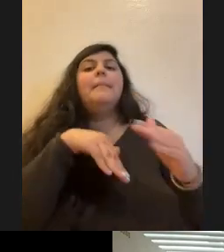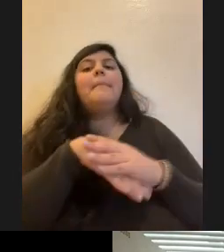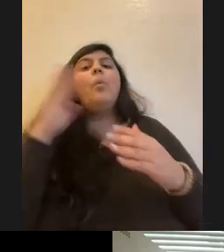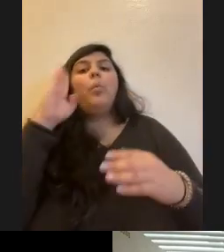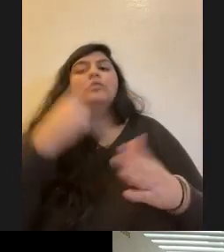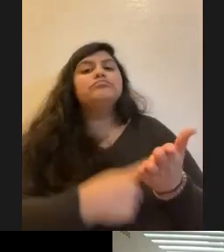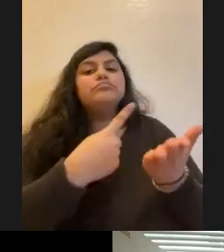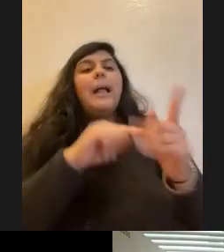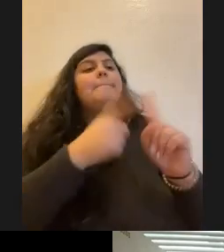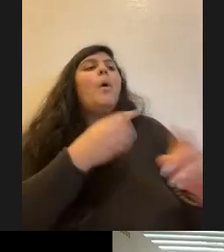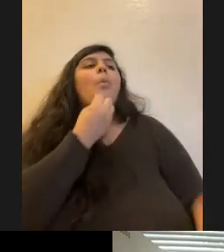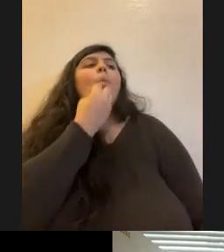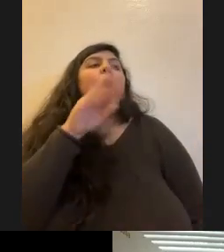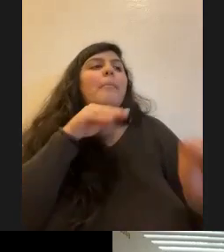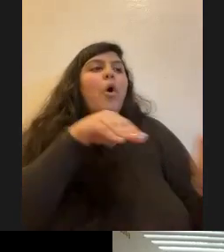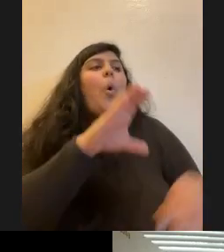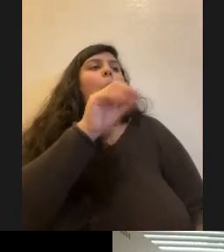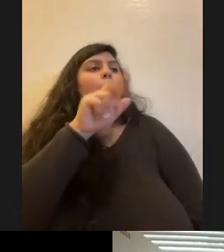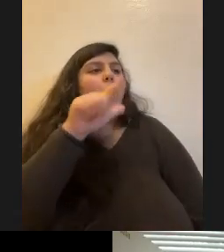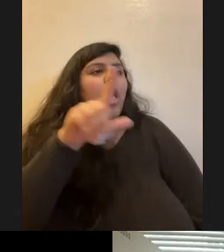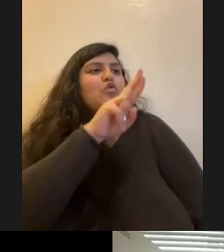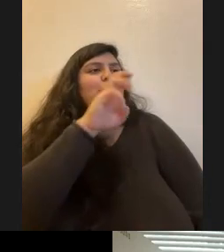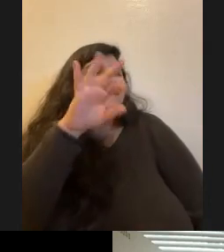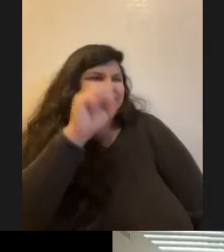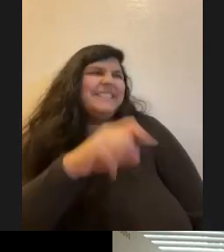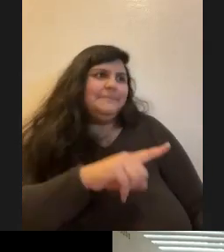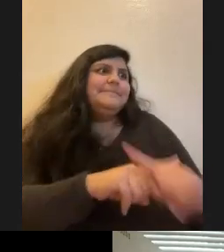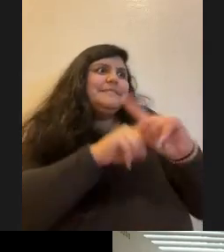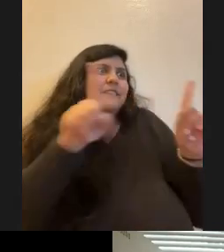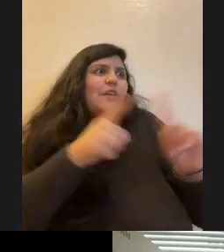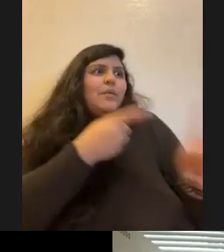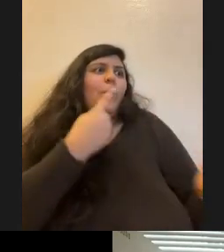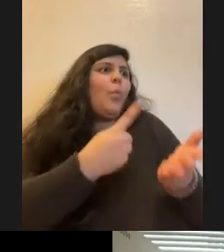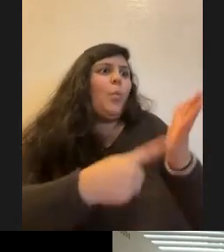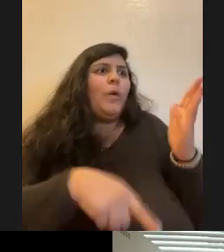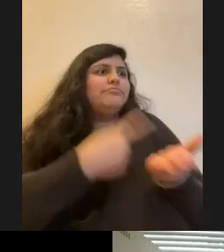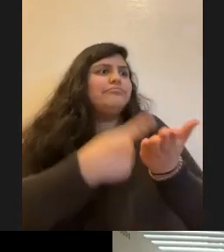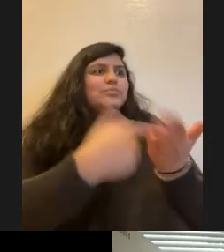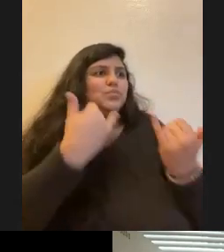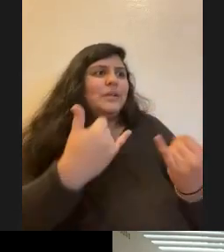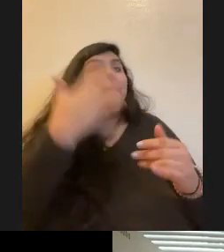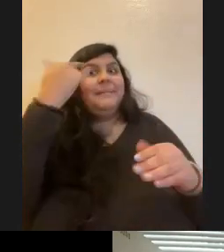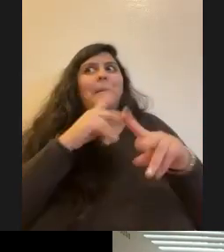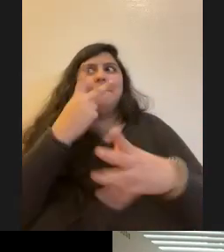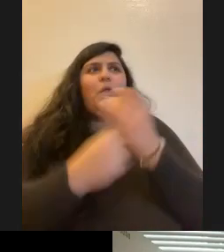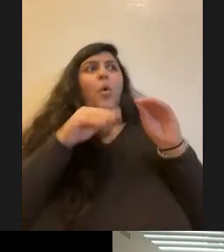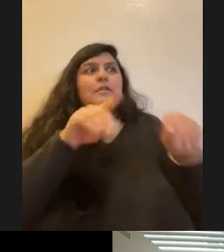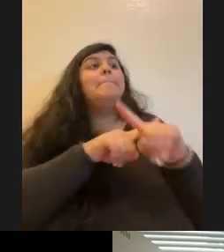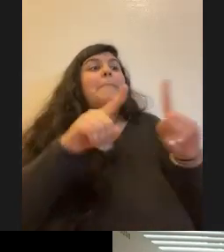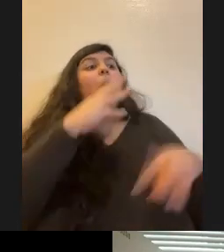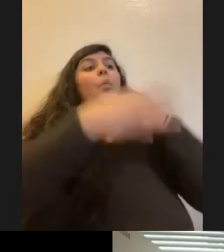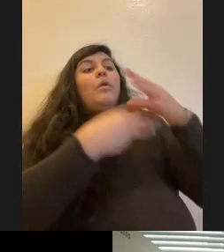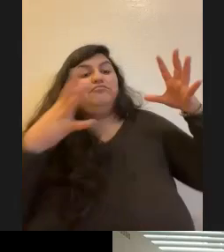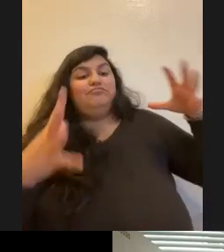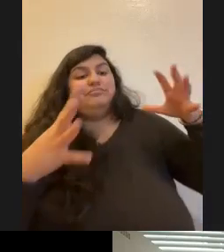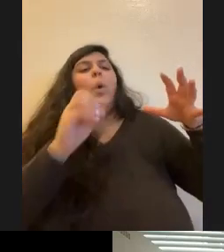about warm oceans, coral reefs. Quite different from what we discussed today, even if it's both the ocean, but more than half of the world is the ocean, so it's